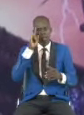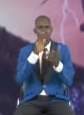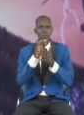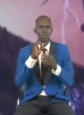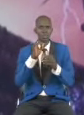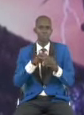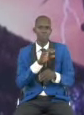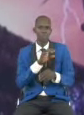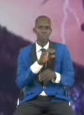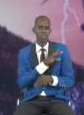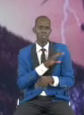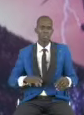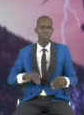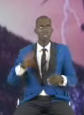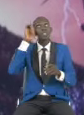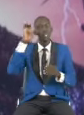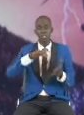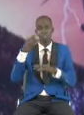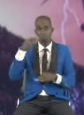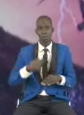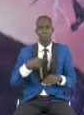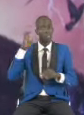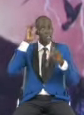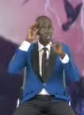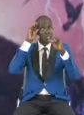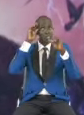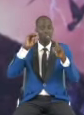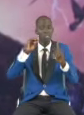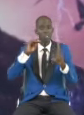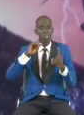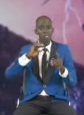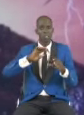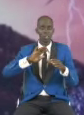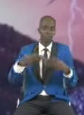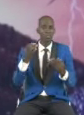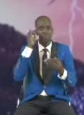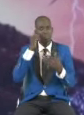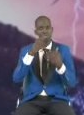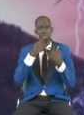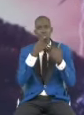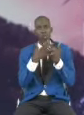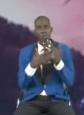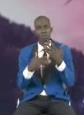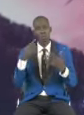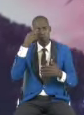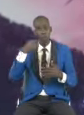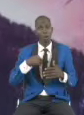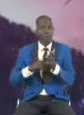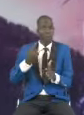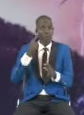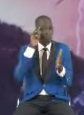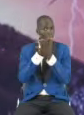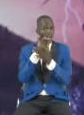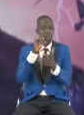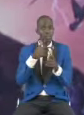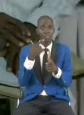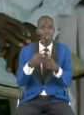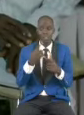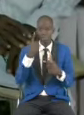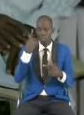for me, he shed his blood for me. And the moment you believe, Eternal death will be taken away from